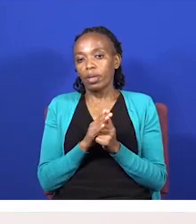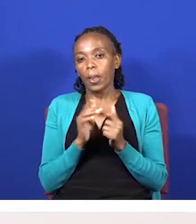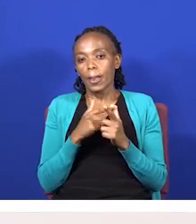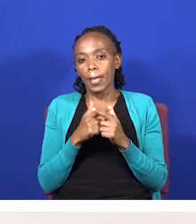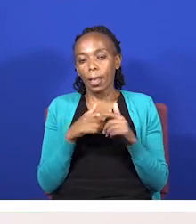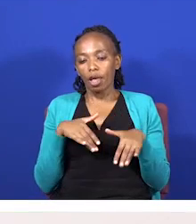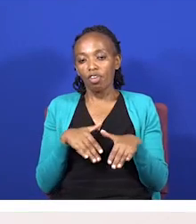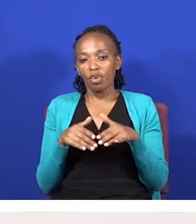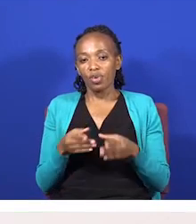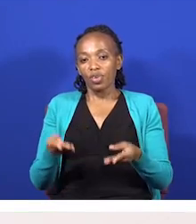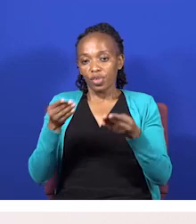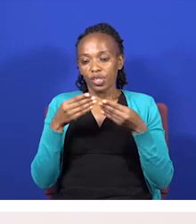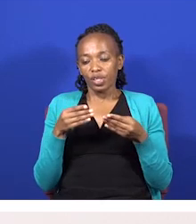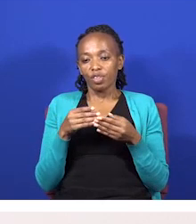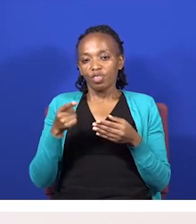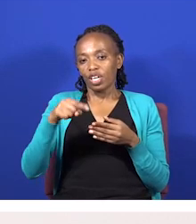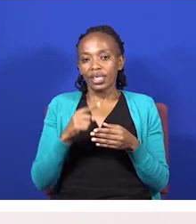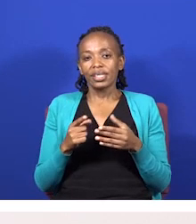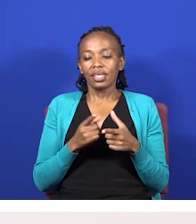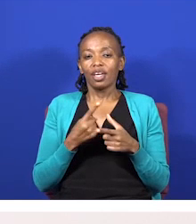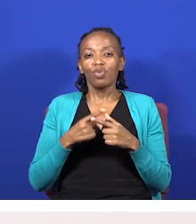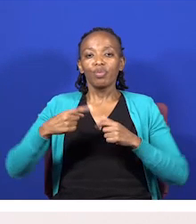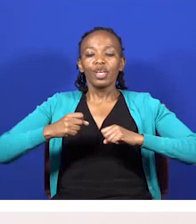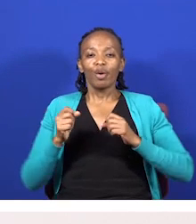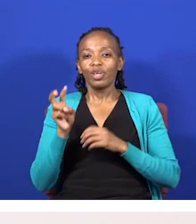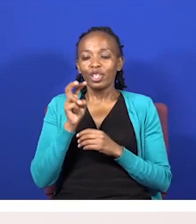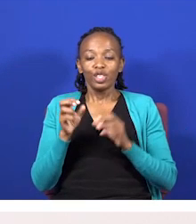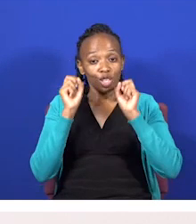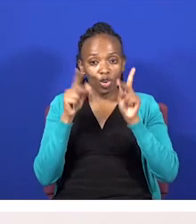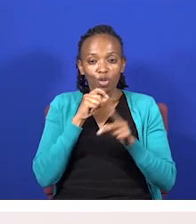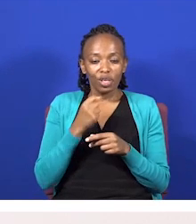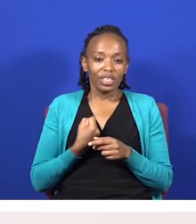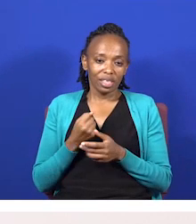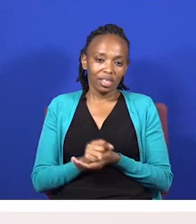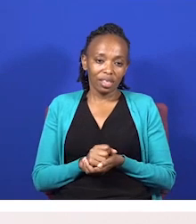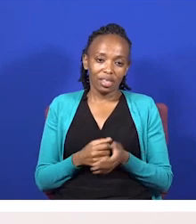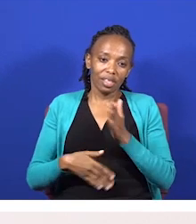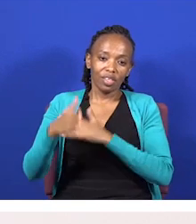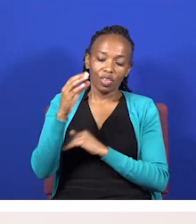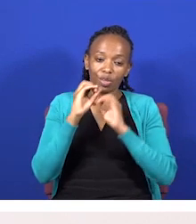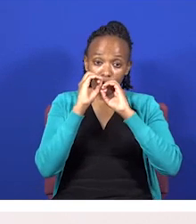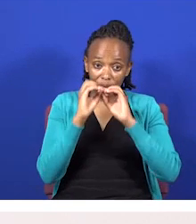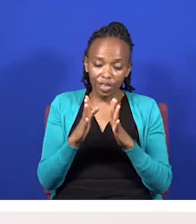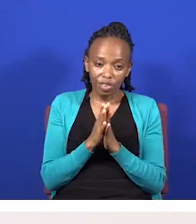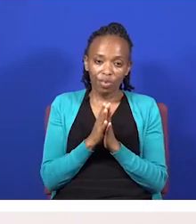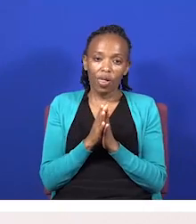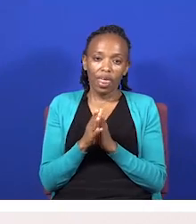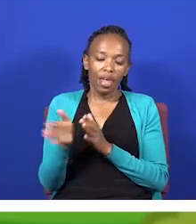forward it to us. We shall be glad to see it. Okay, boys and girls, God bless you, and